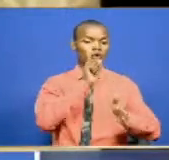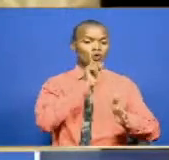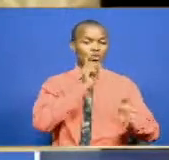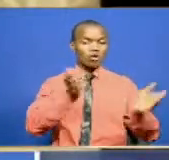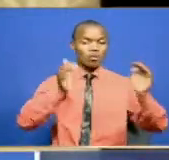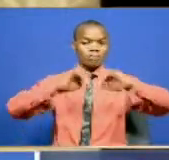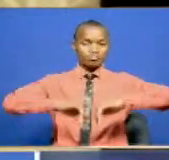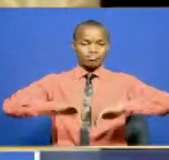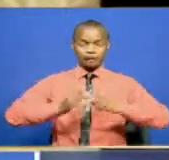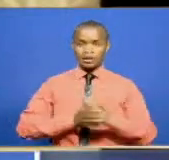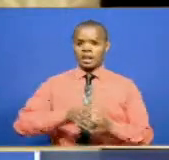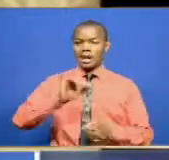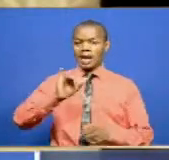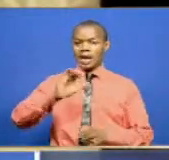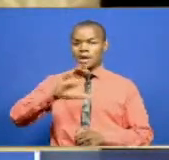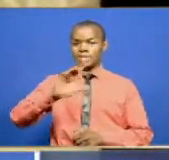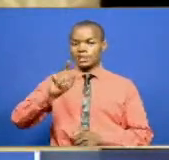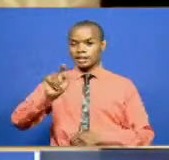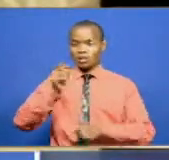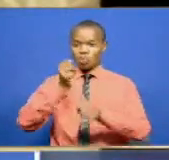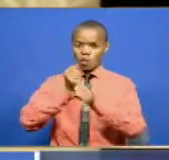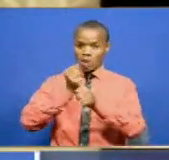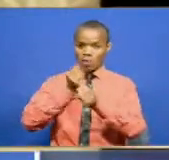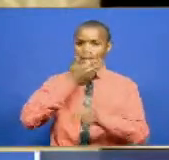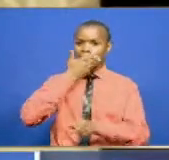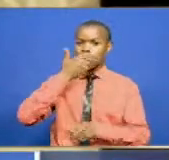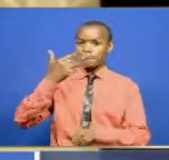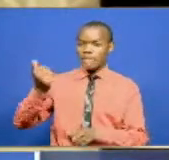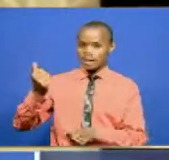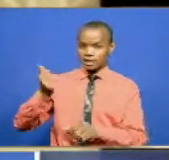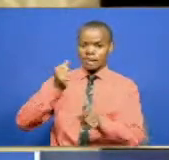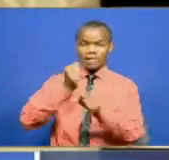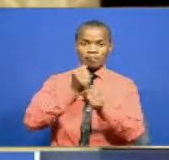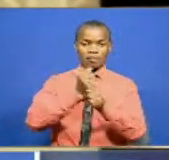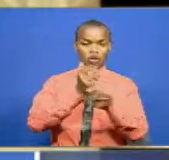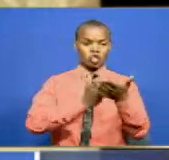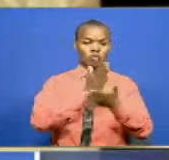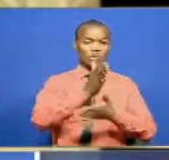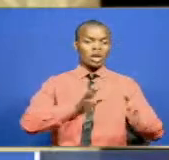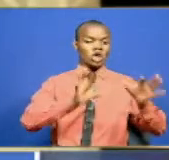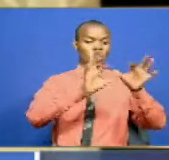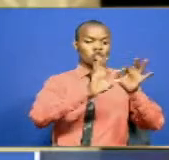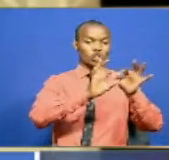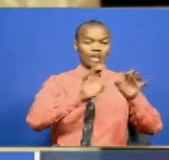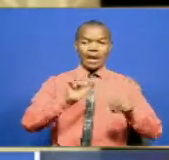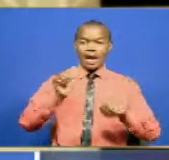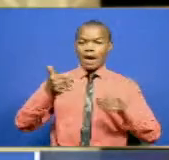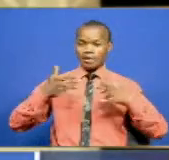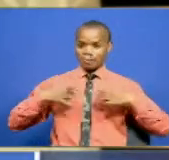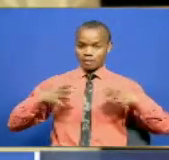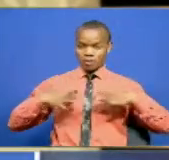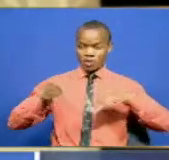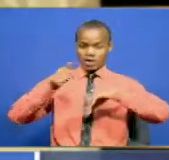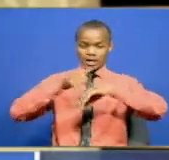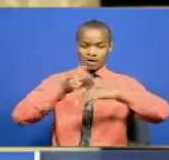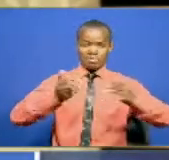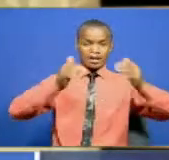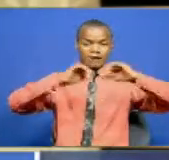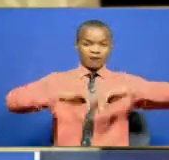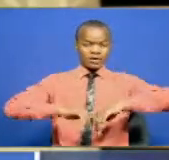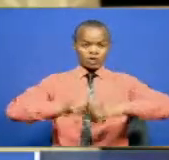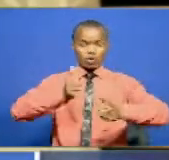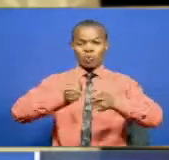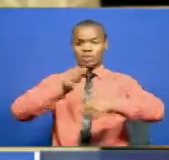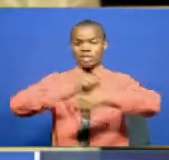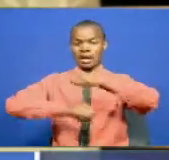Ministry has tried their best to ensure that we link the rest of Kenya with this event that is going to be done